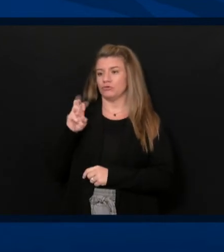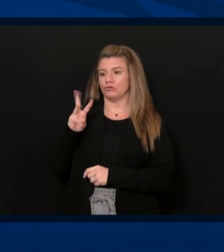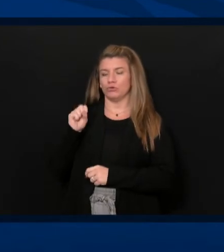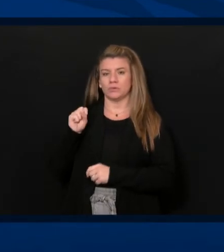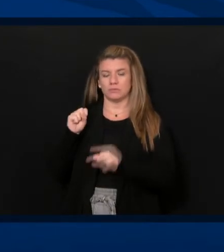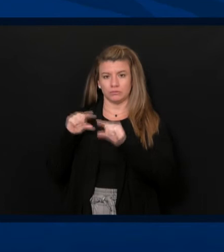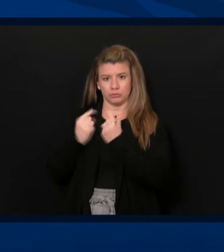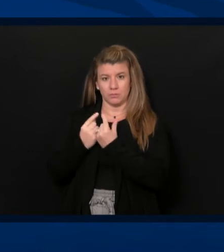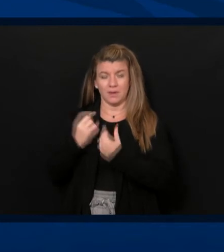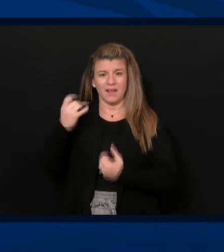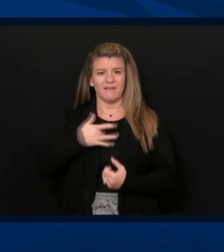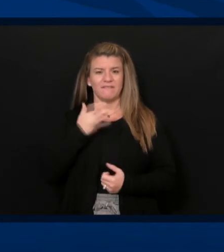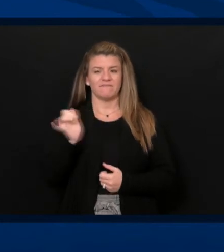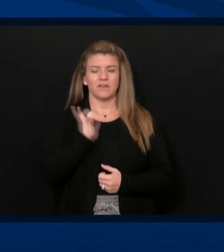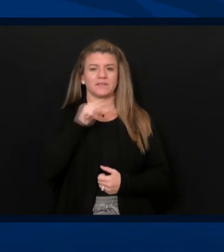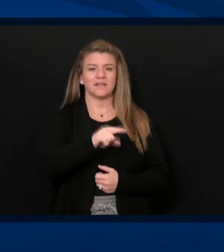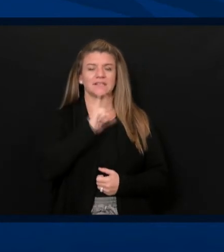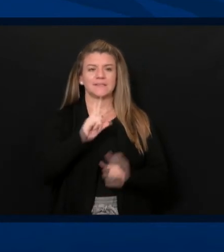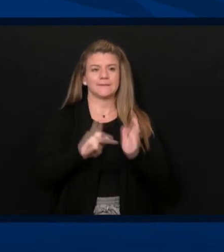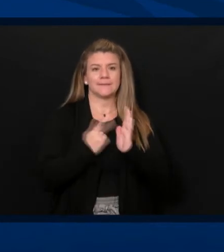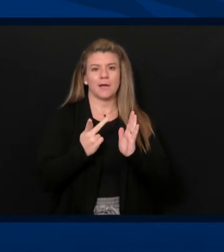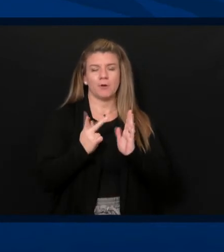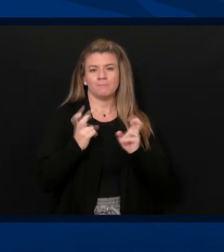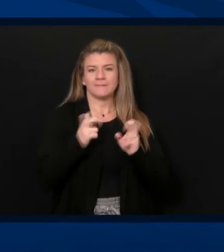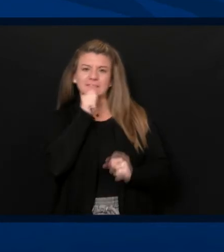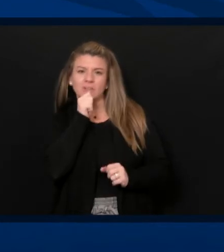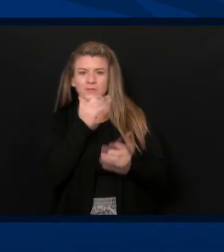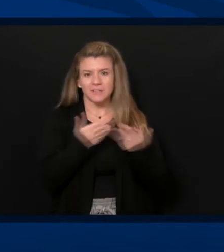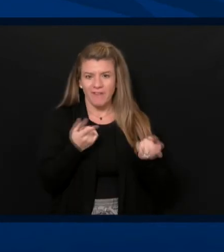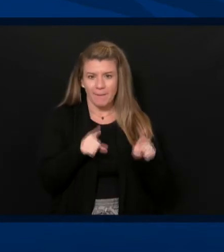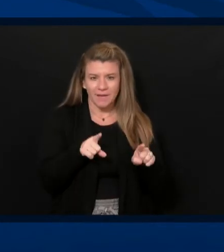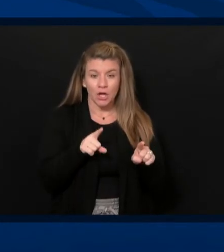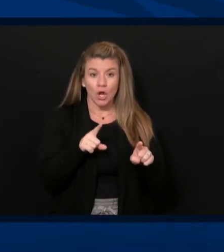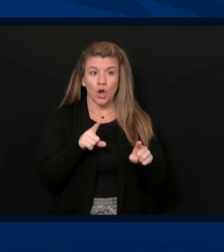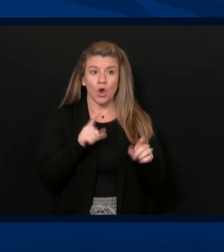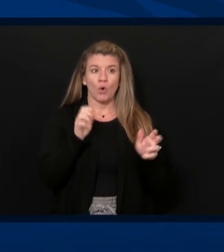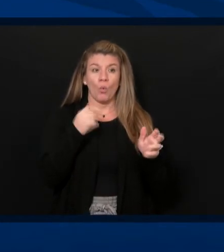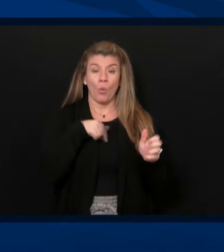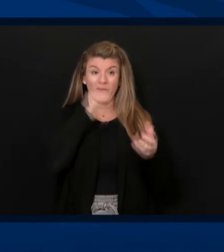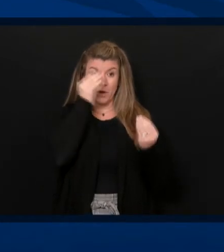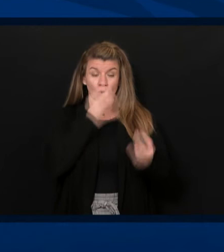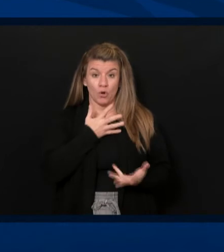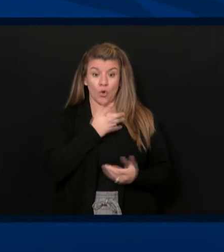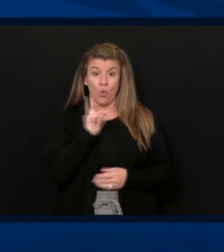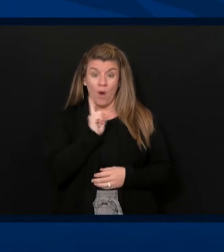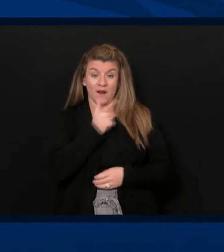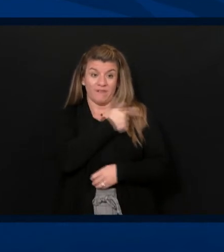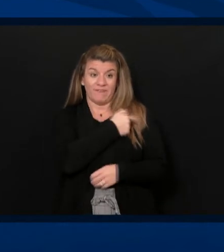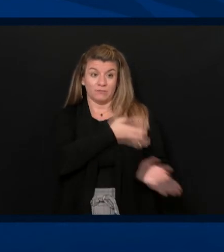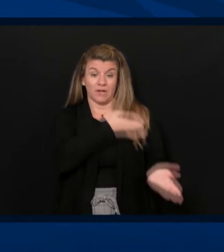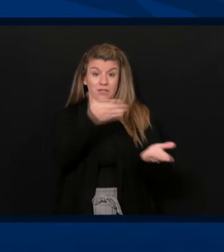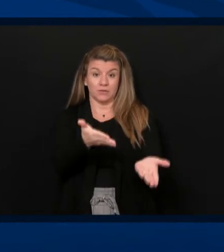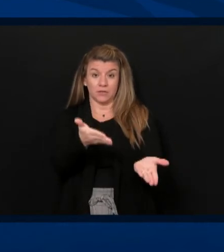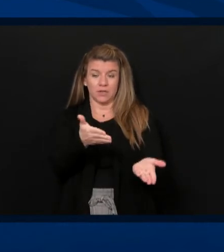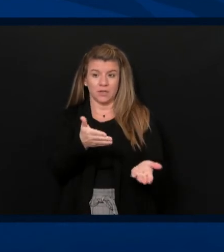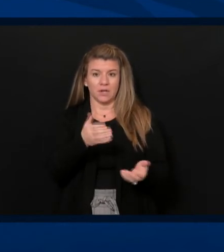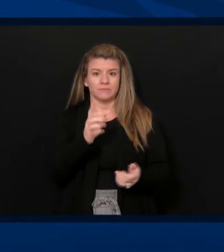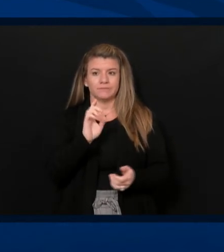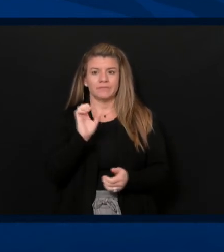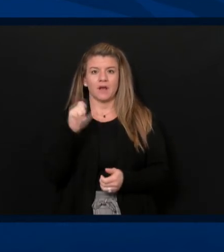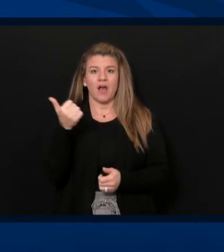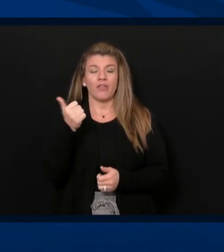standpoint, it feels like there's some double top secret stuff going on here where we haven't been notified where the vaccines have been taken to, other than